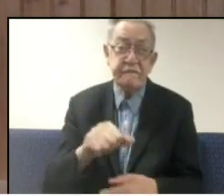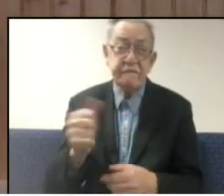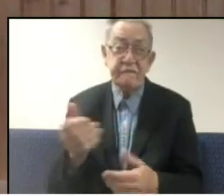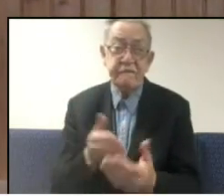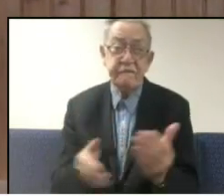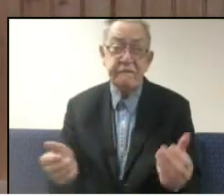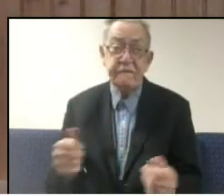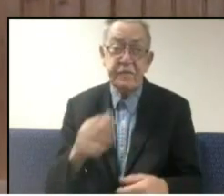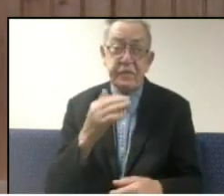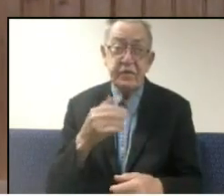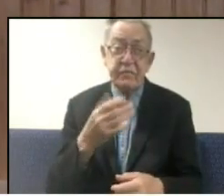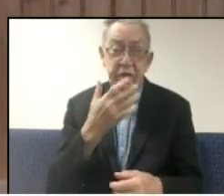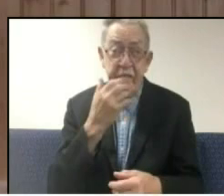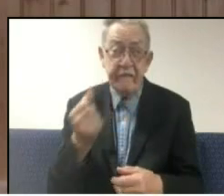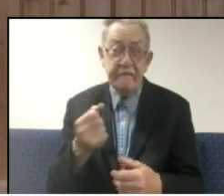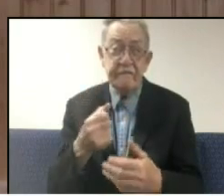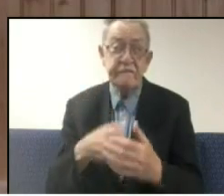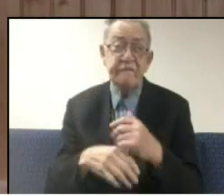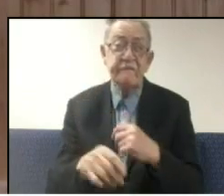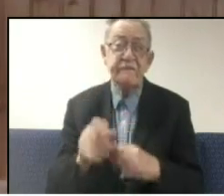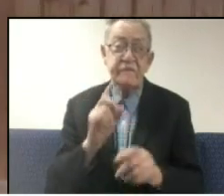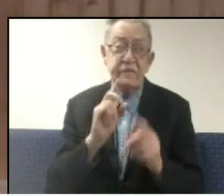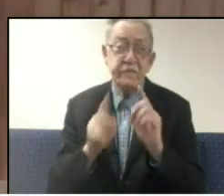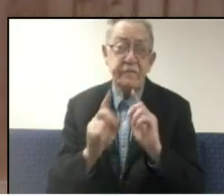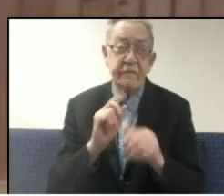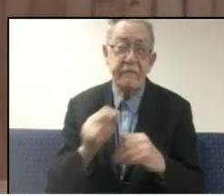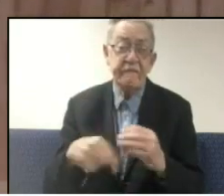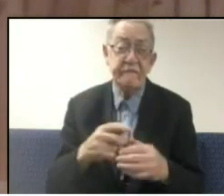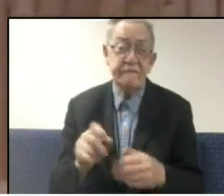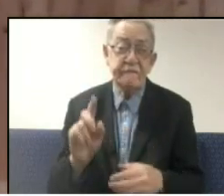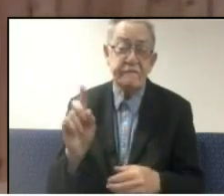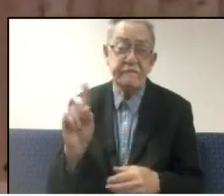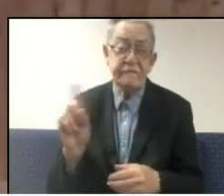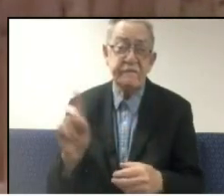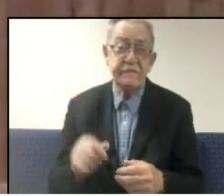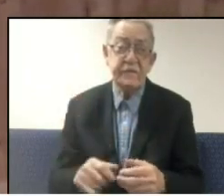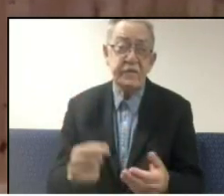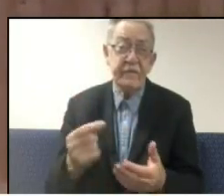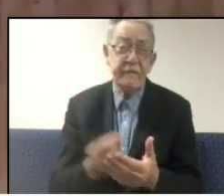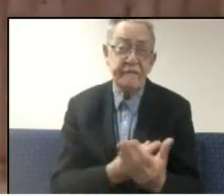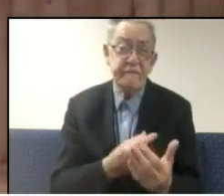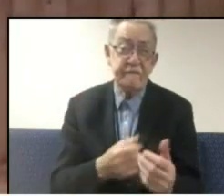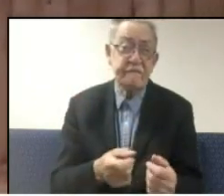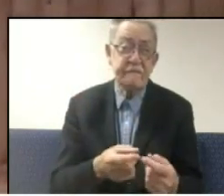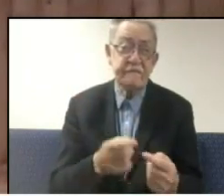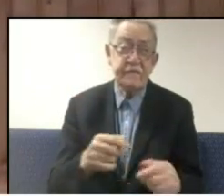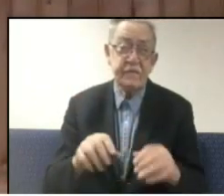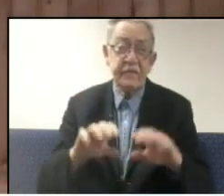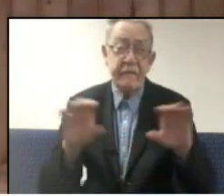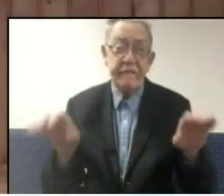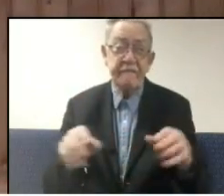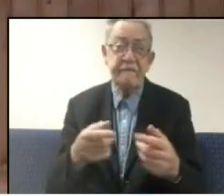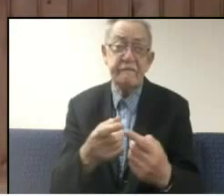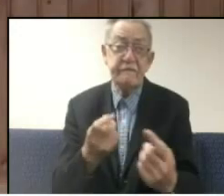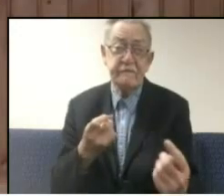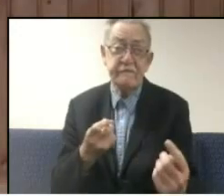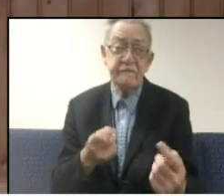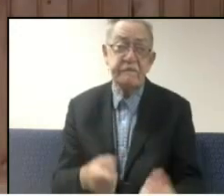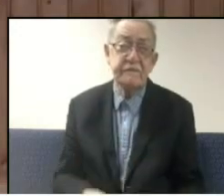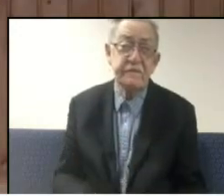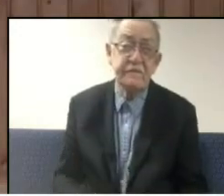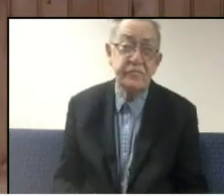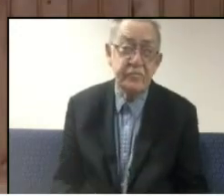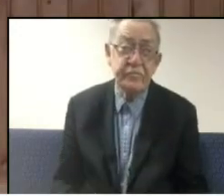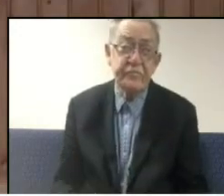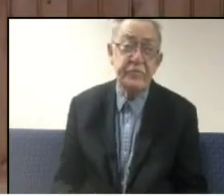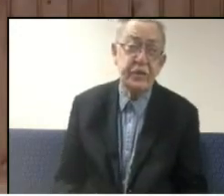accursed. He then goes on to talk about where the gospel came from, where his preaching, in other words, came from. And